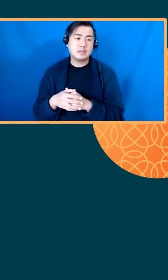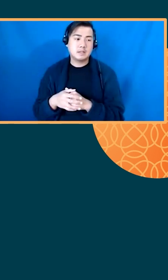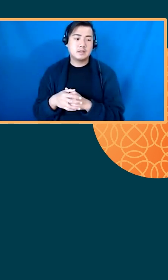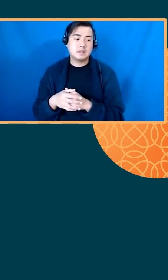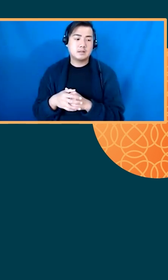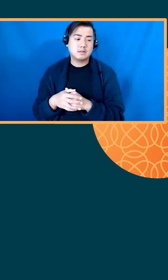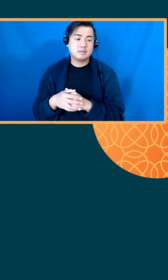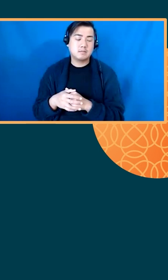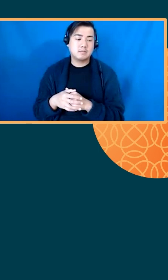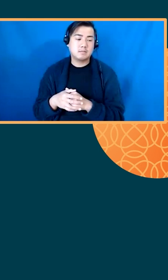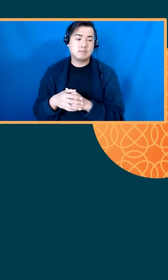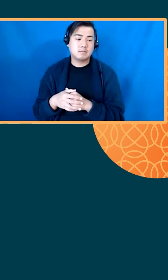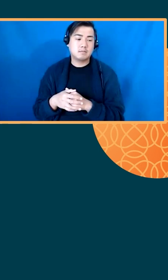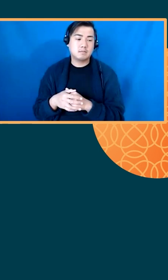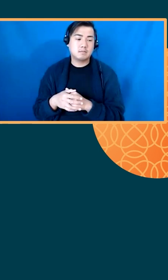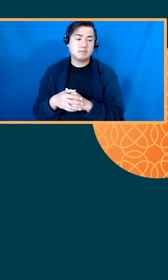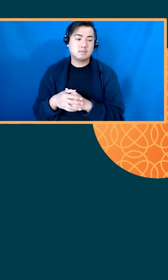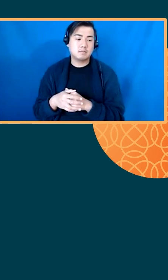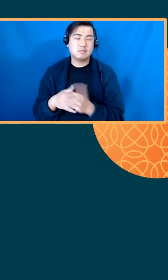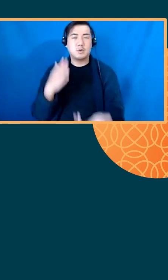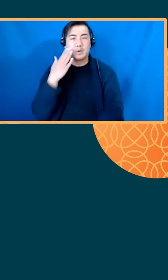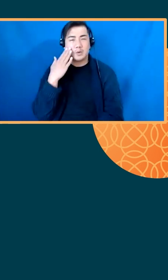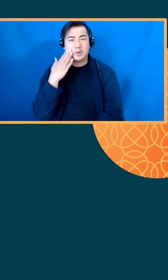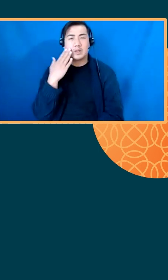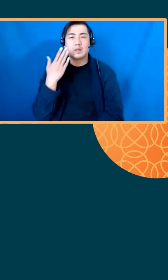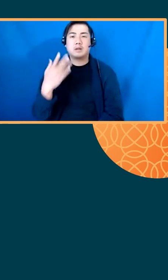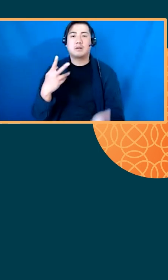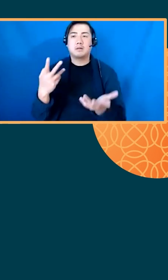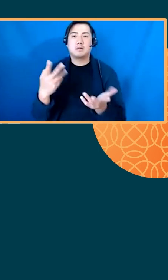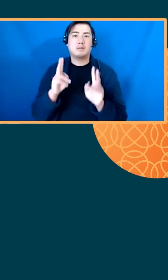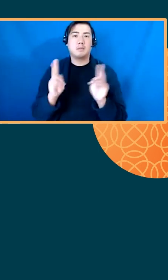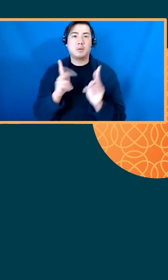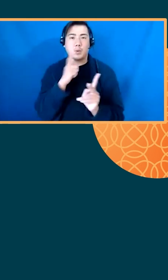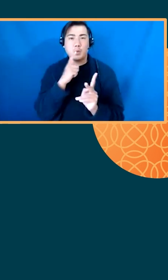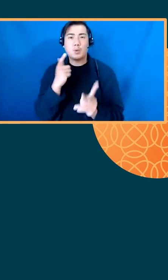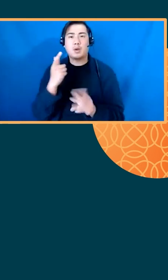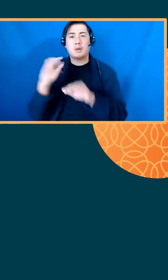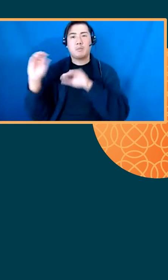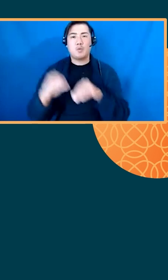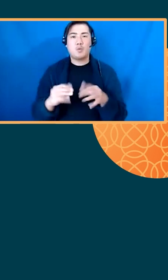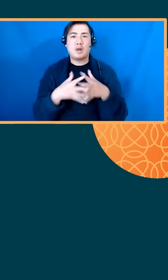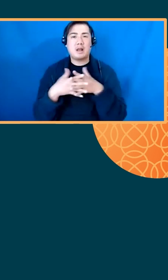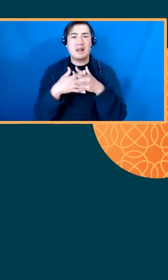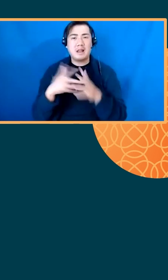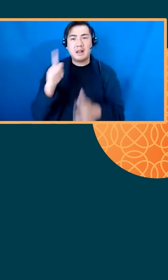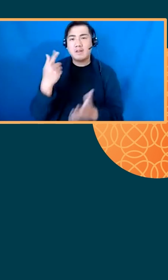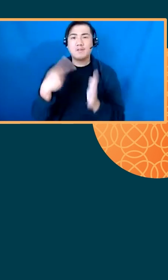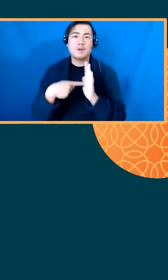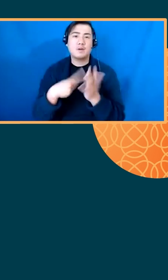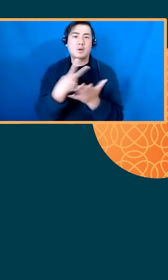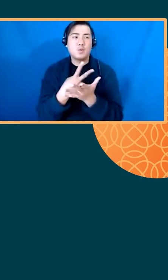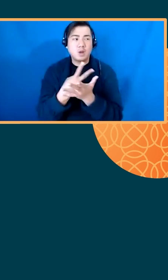And you know, like those of us that immigrated later in life, or even folks that came for either graduate school or they came to